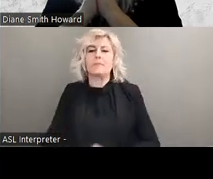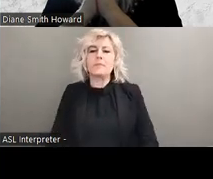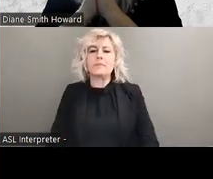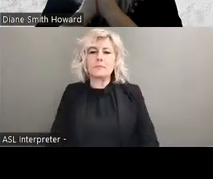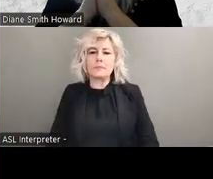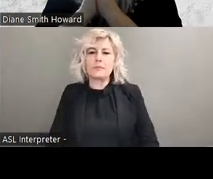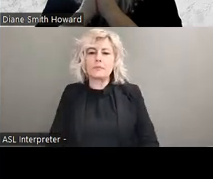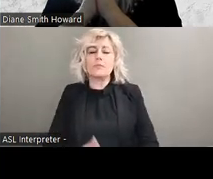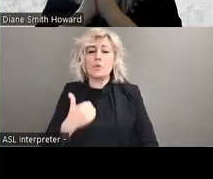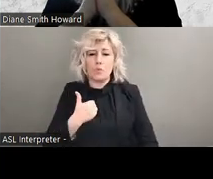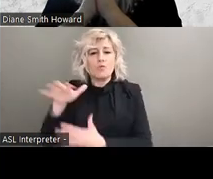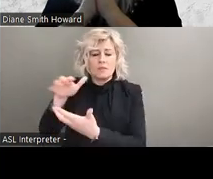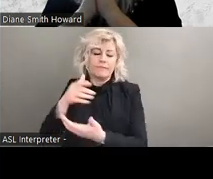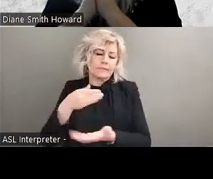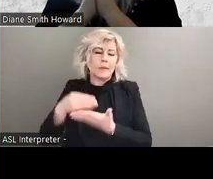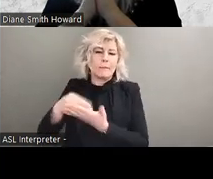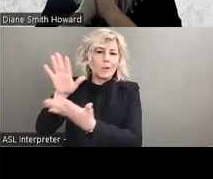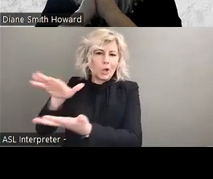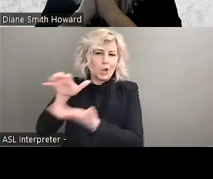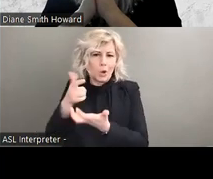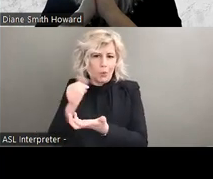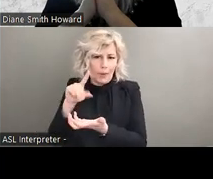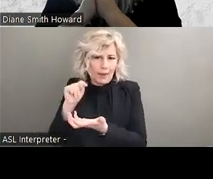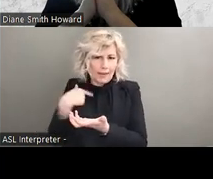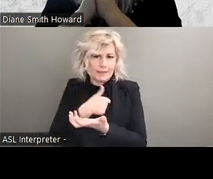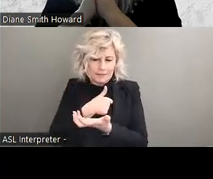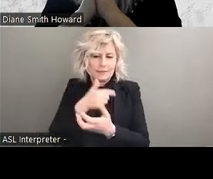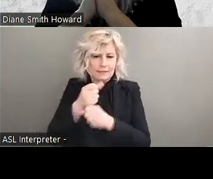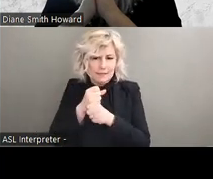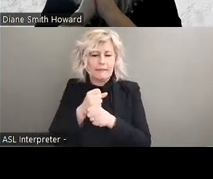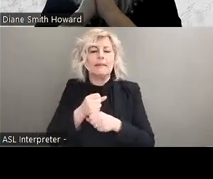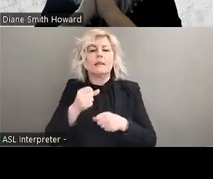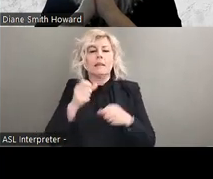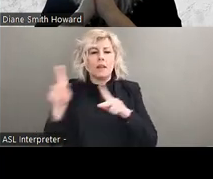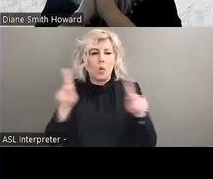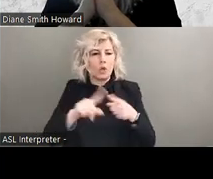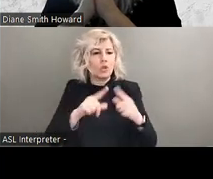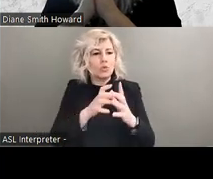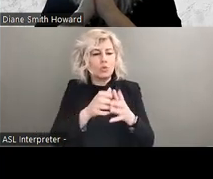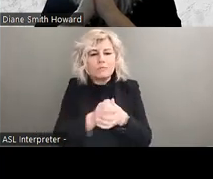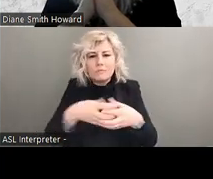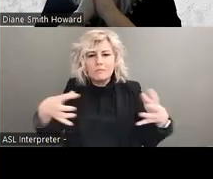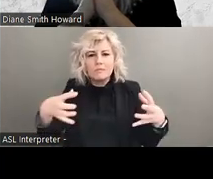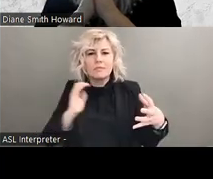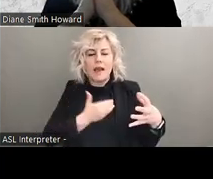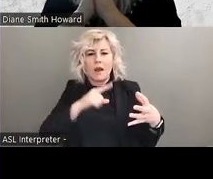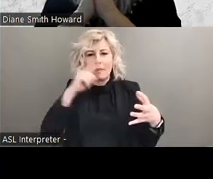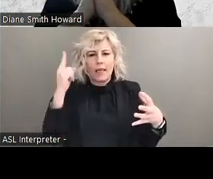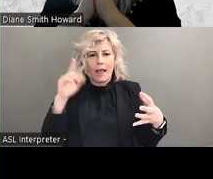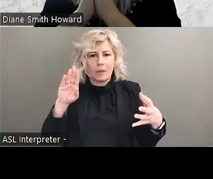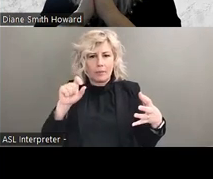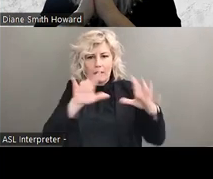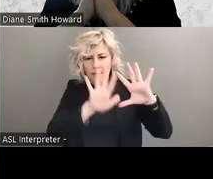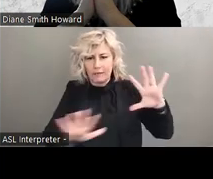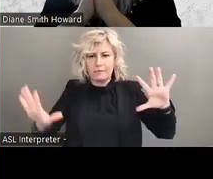We've had some grants in the past that we've received in order to kind of build out our Black Belt